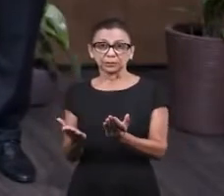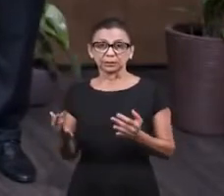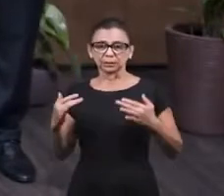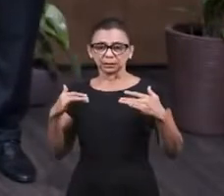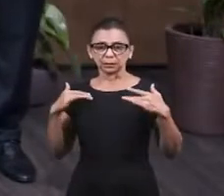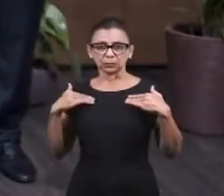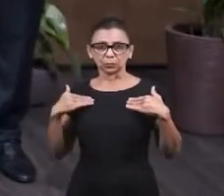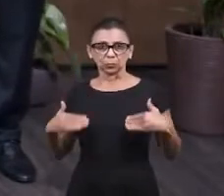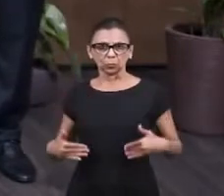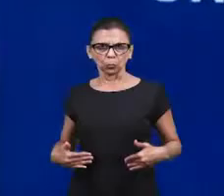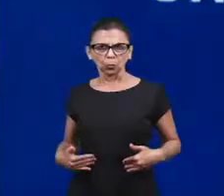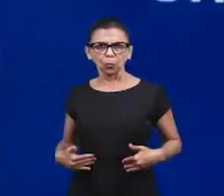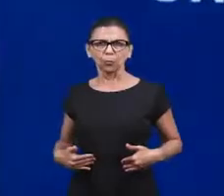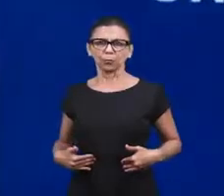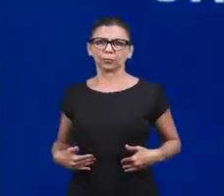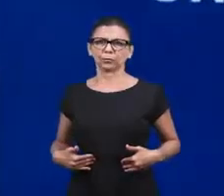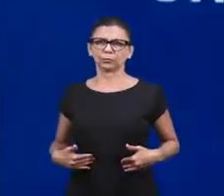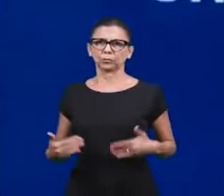the same body.